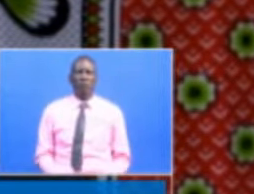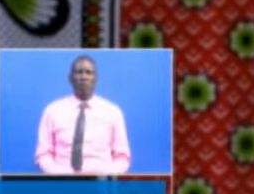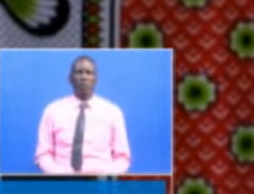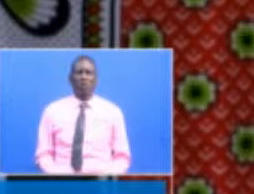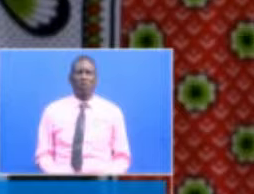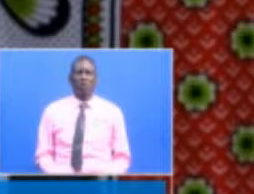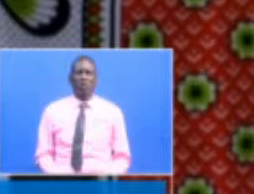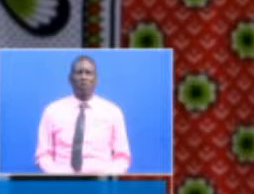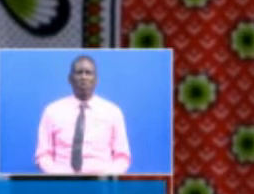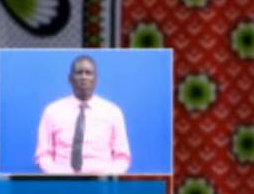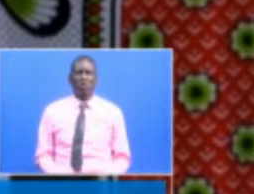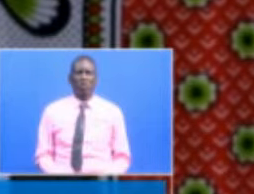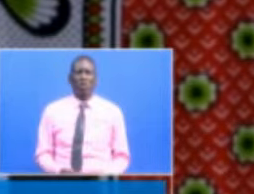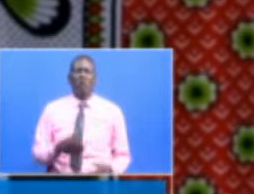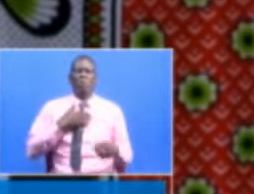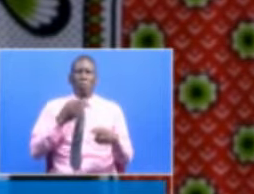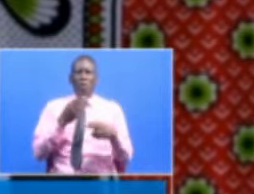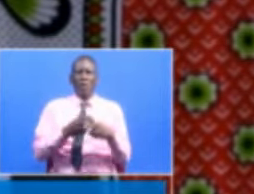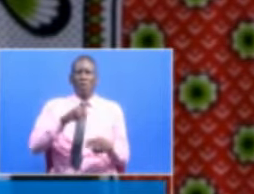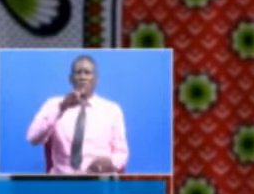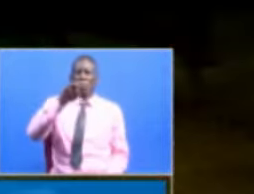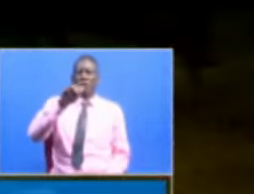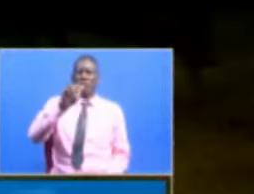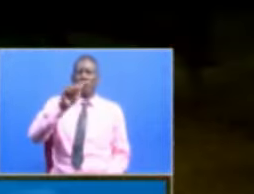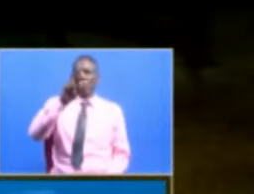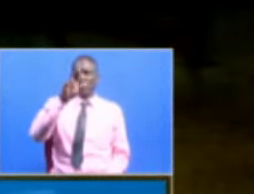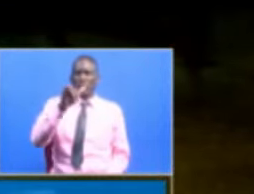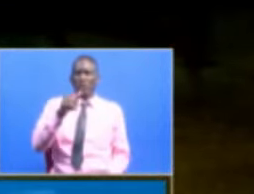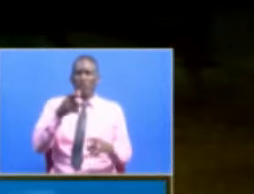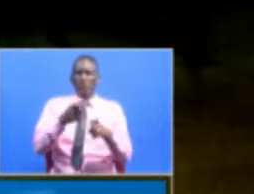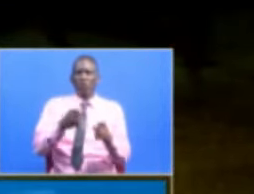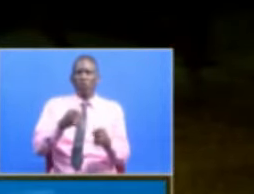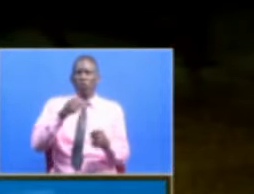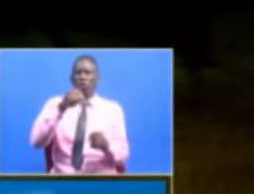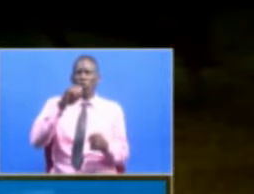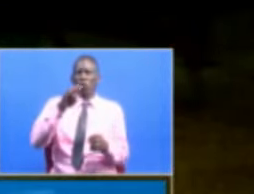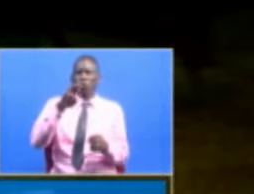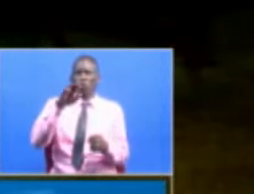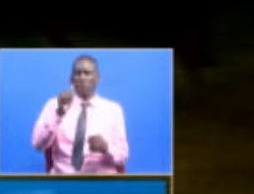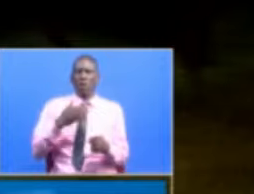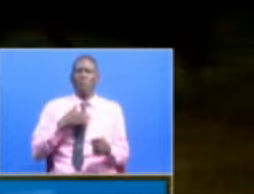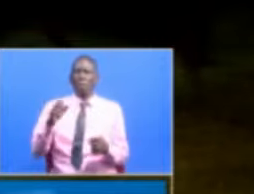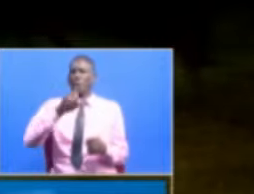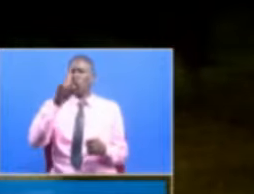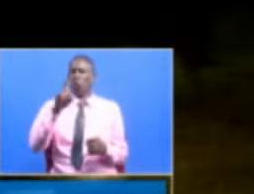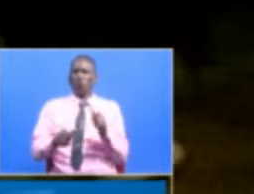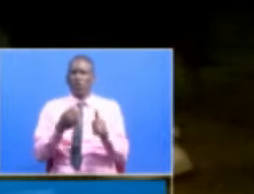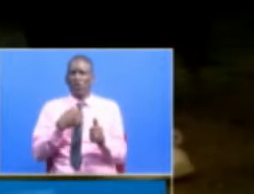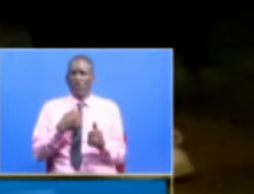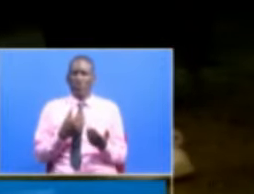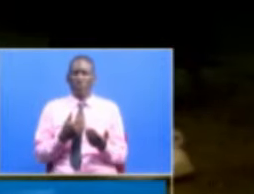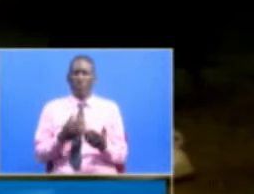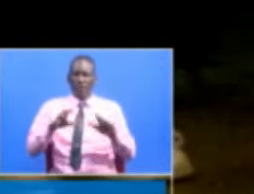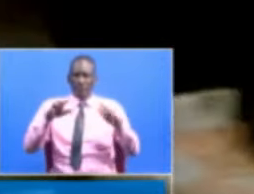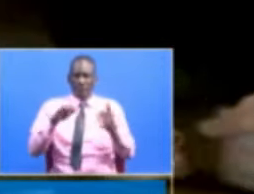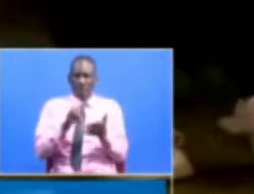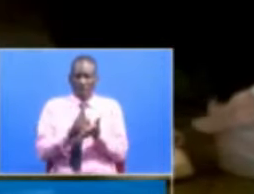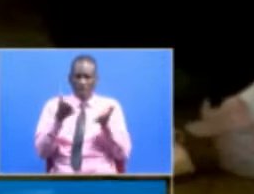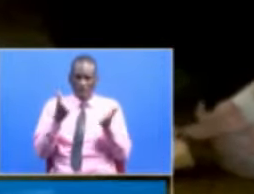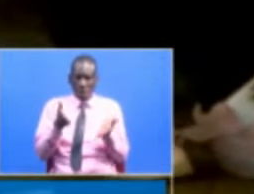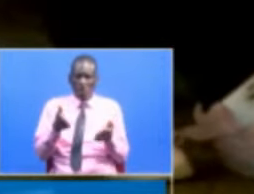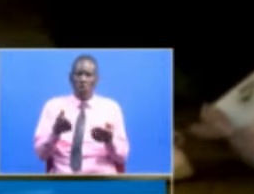Pandisha microphone. Kwa majina naitwa Melmulwa, natoka upande wa Mbura. Swali yangu ile nauliza ni ya kwamba kama sasa sahi